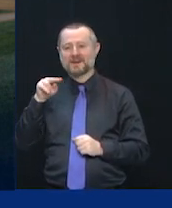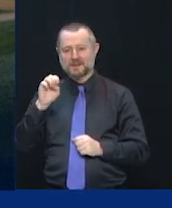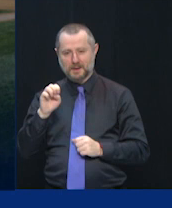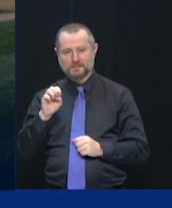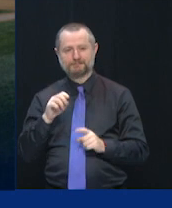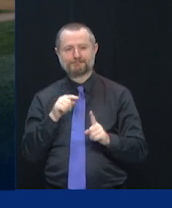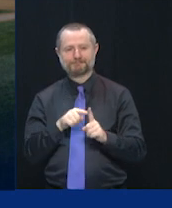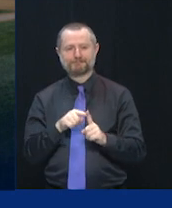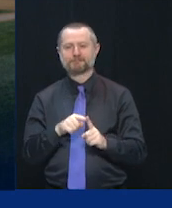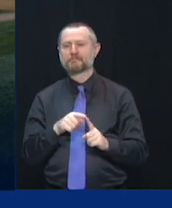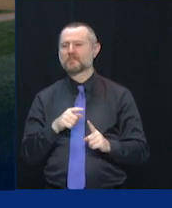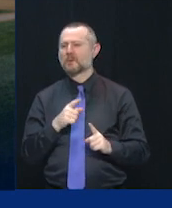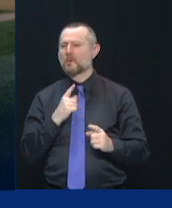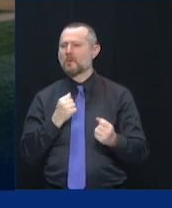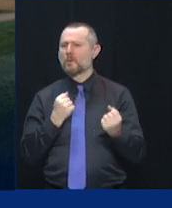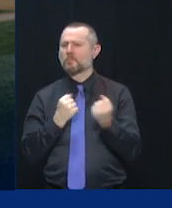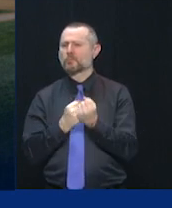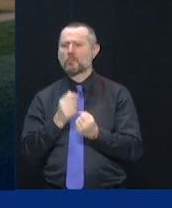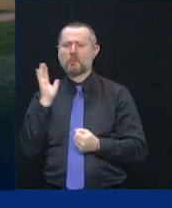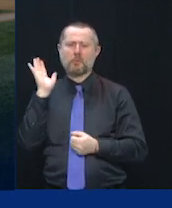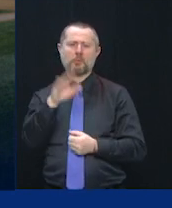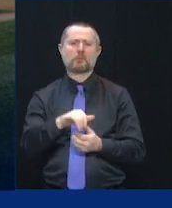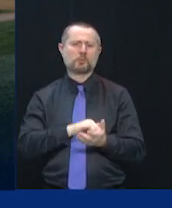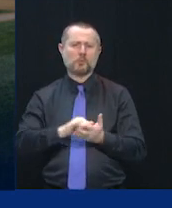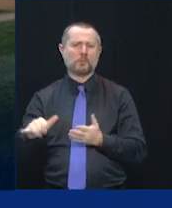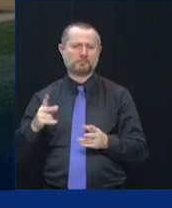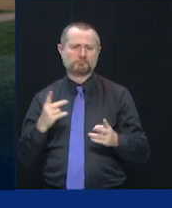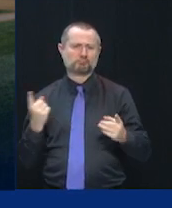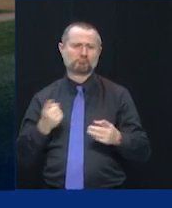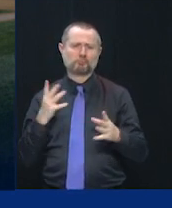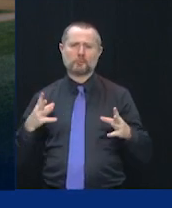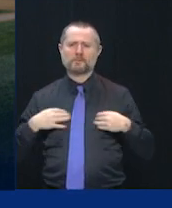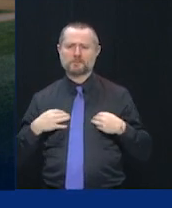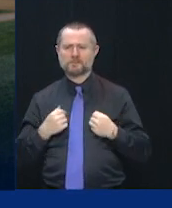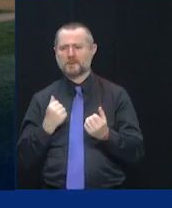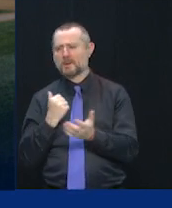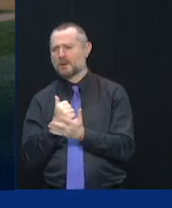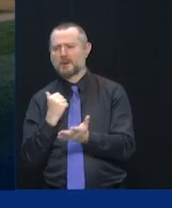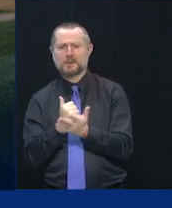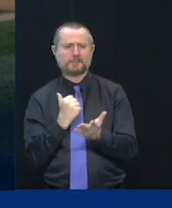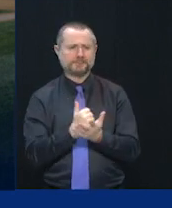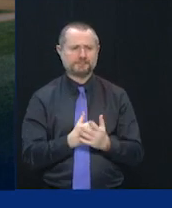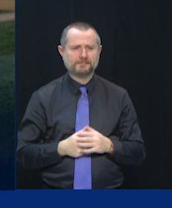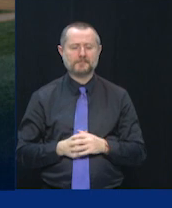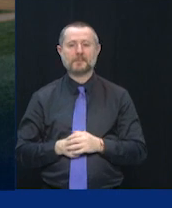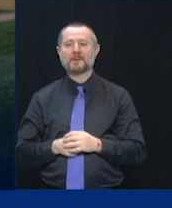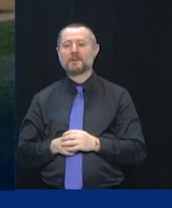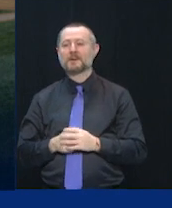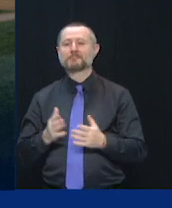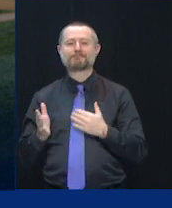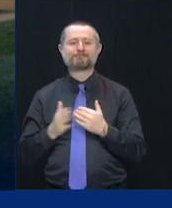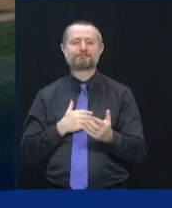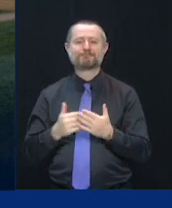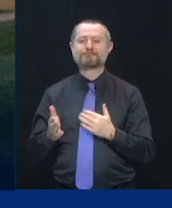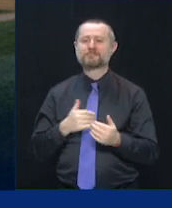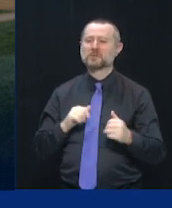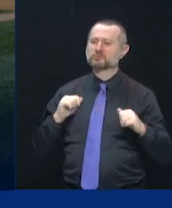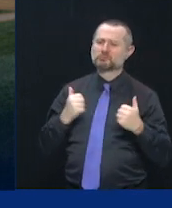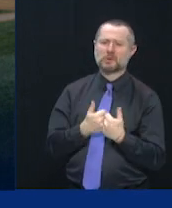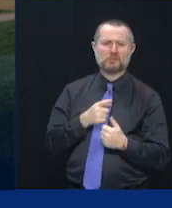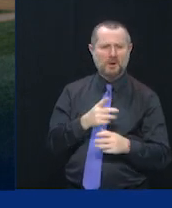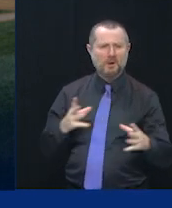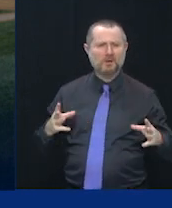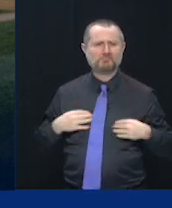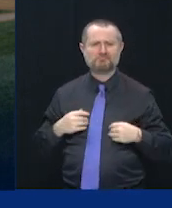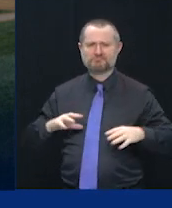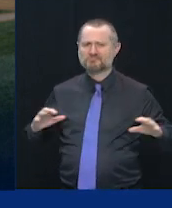to all New Yorkers and always steps up to the challenge, no matter how different it is. And this was a different request. I